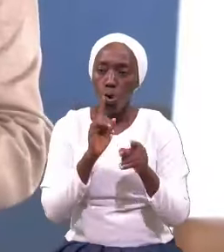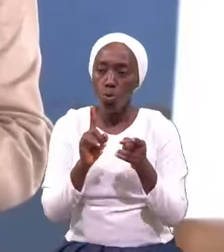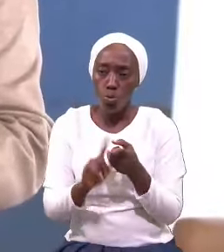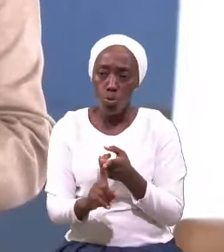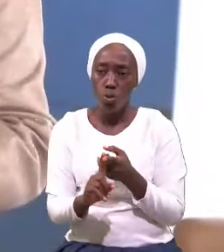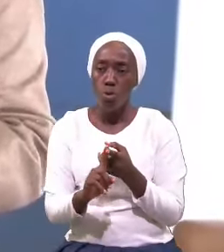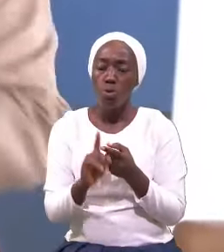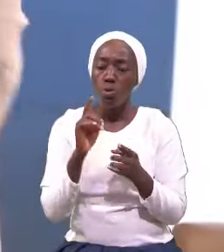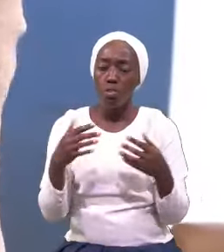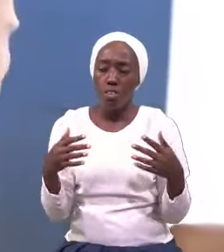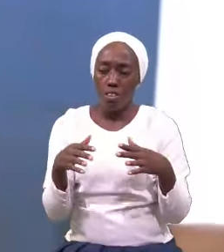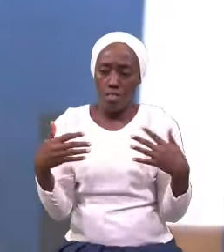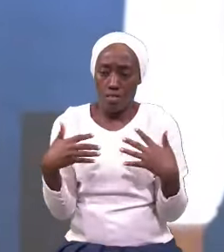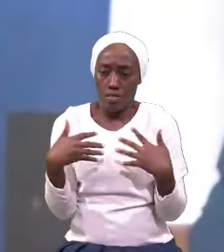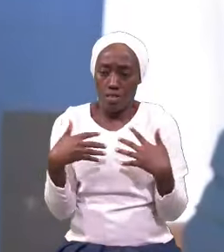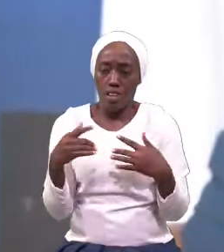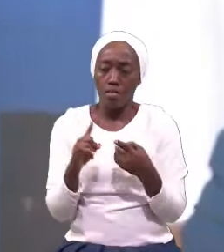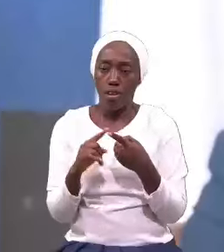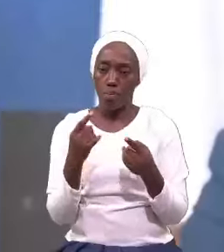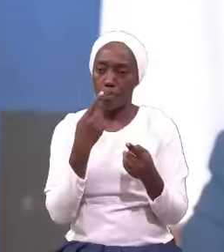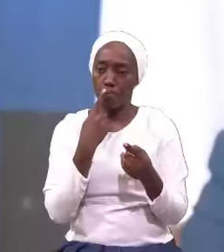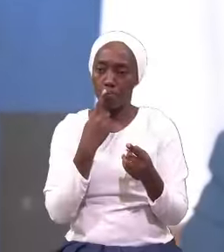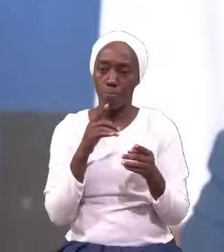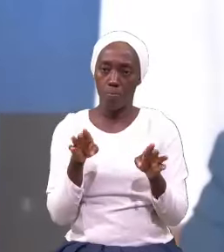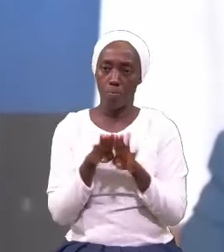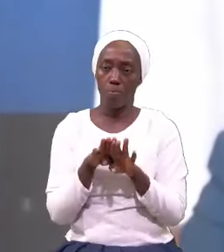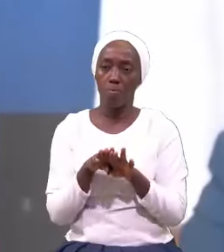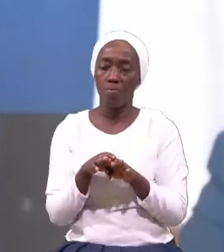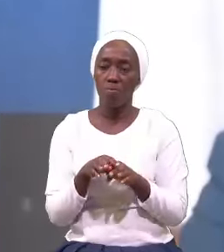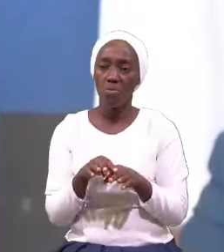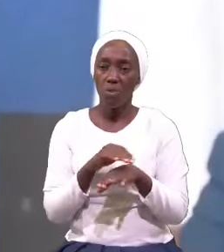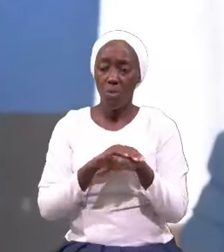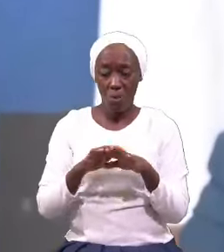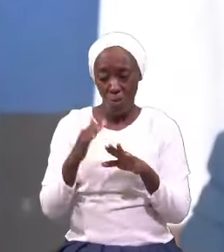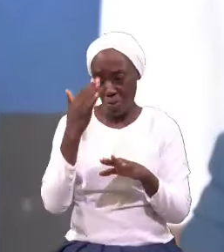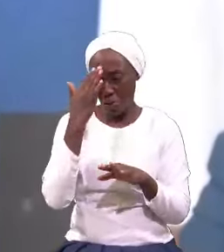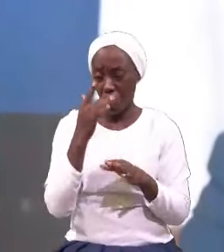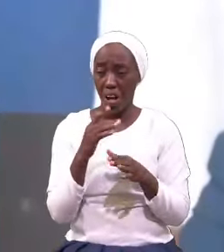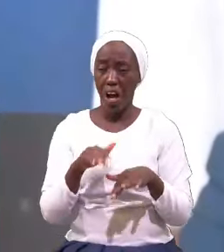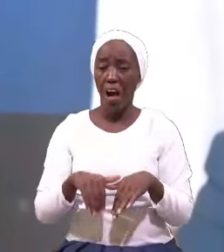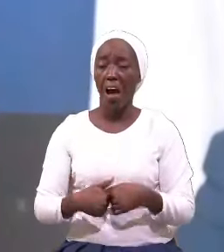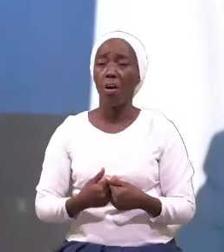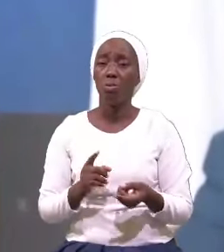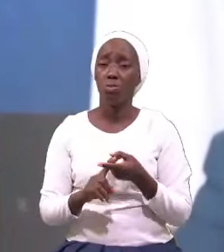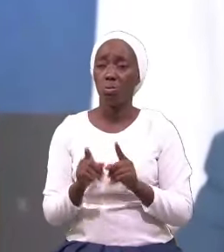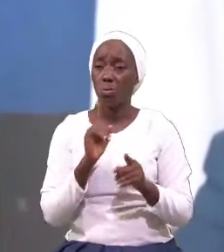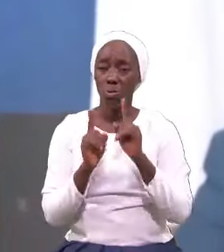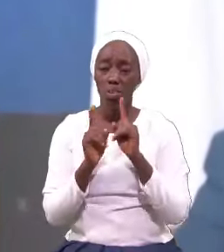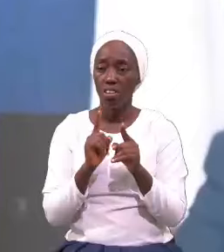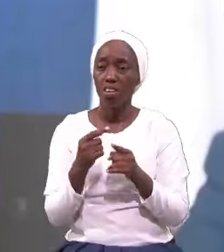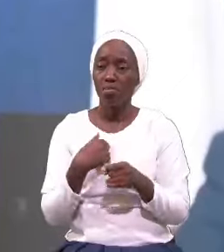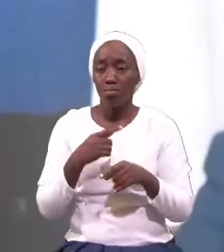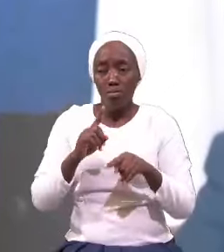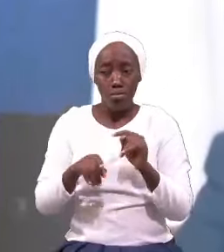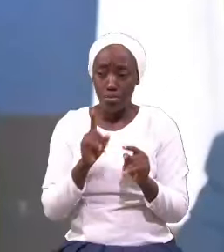mouth. You'll be thinking, I don't know how to talk. I'm a stammerer. I can't